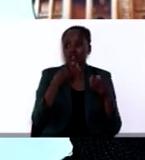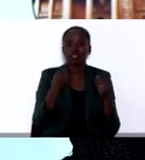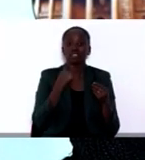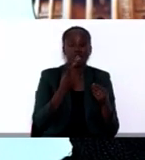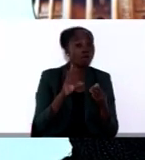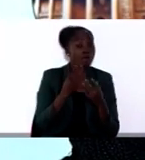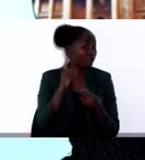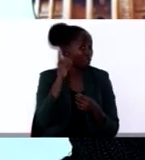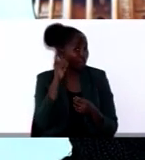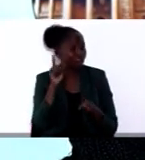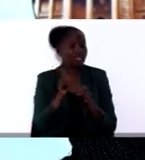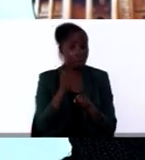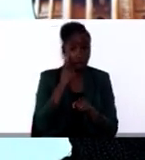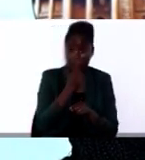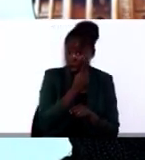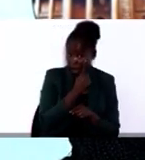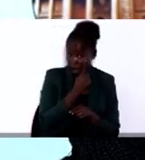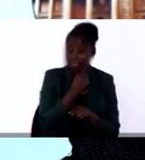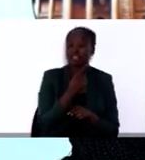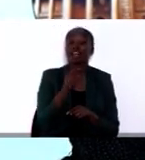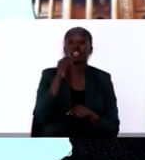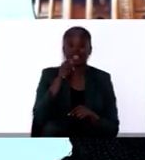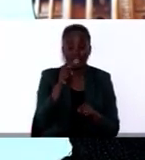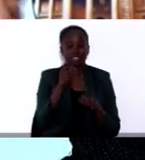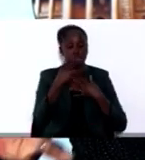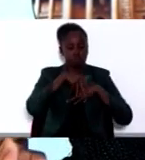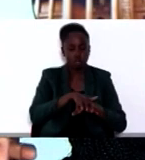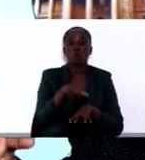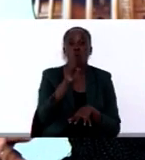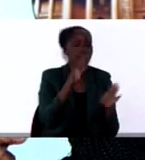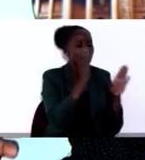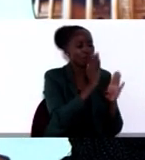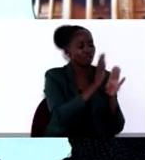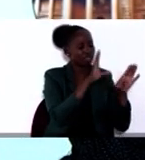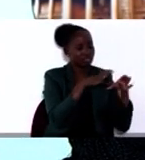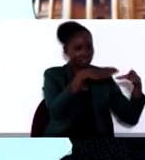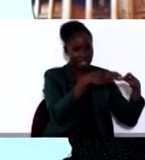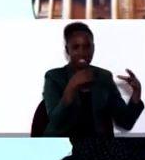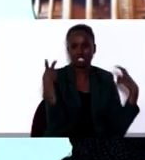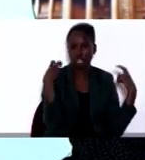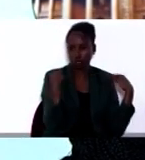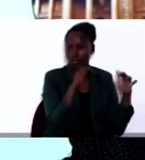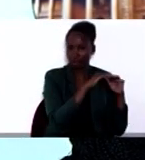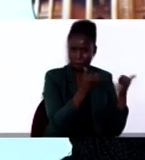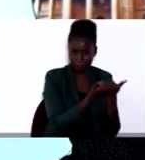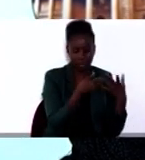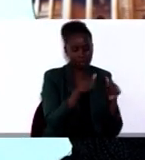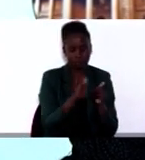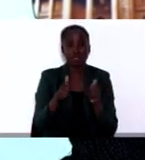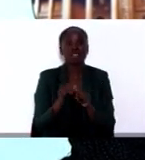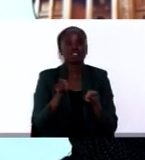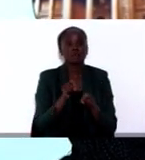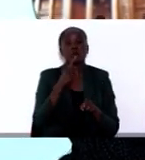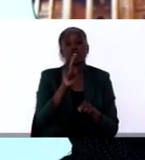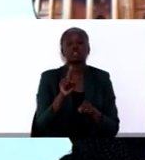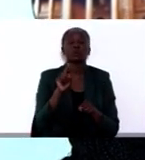Eyes and Ears, which is about collaboration between the private sector security companies and the police, the